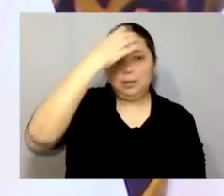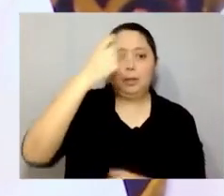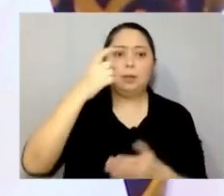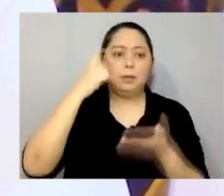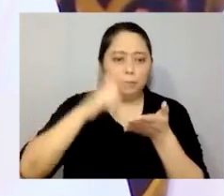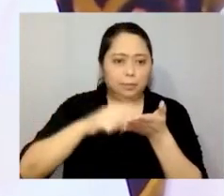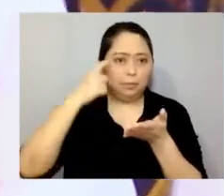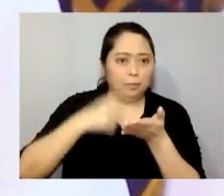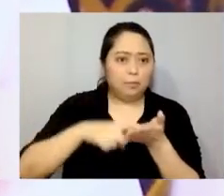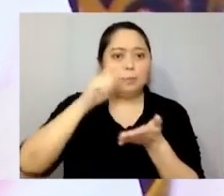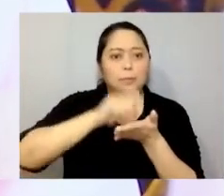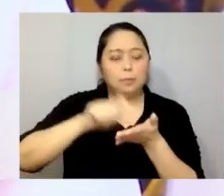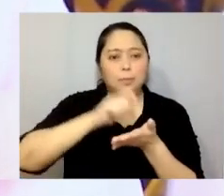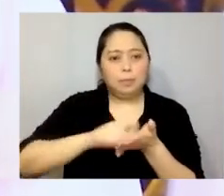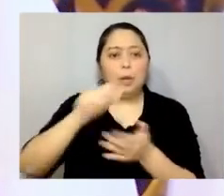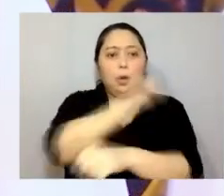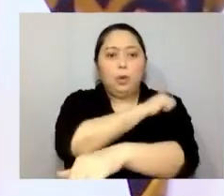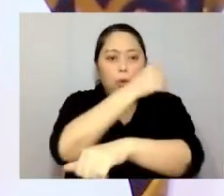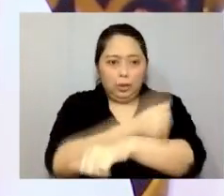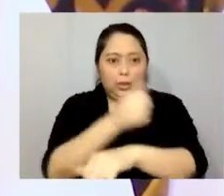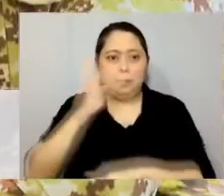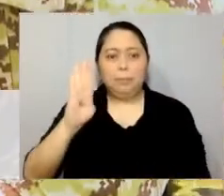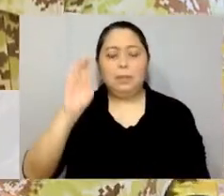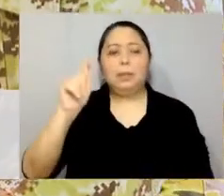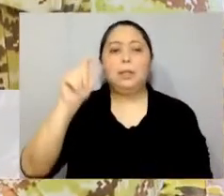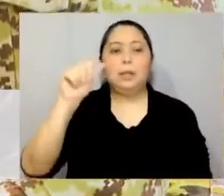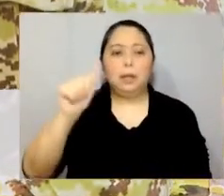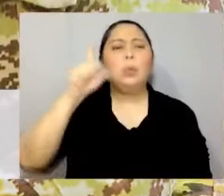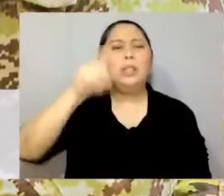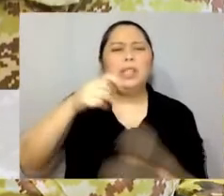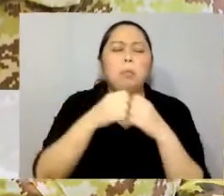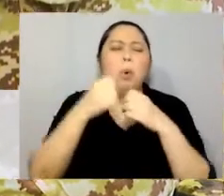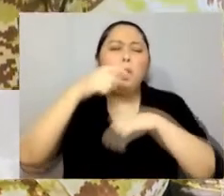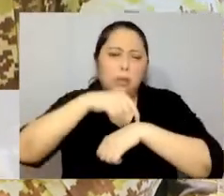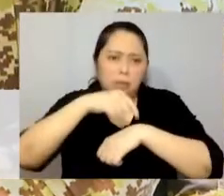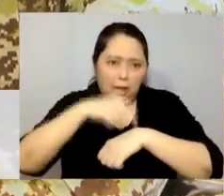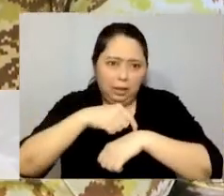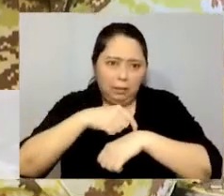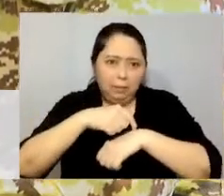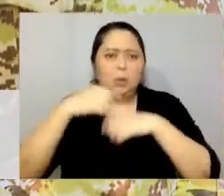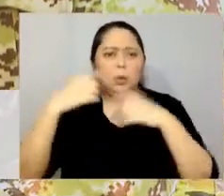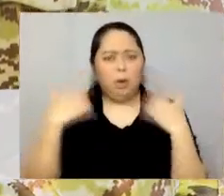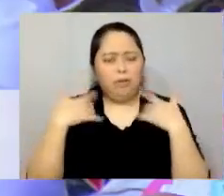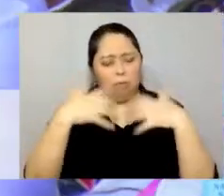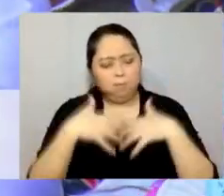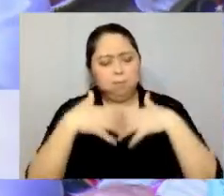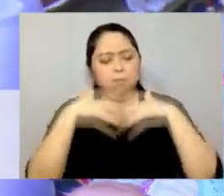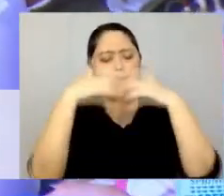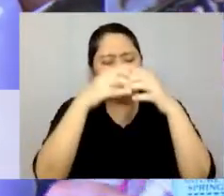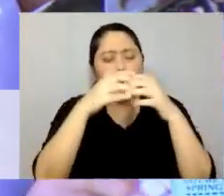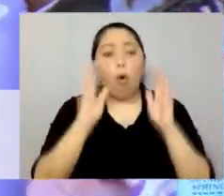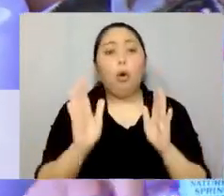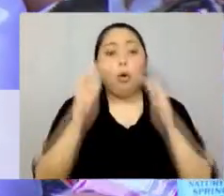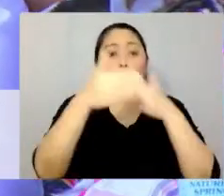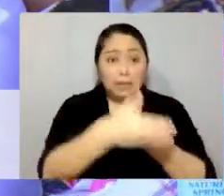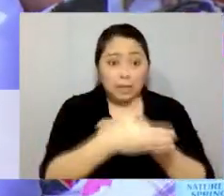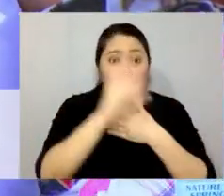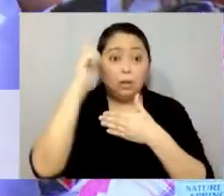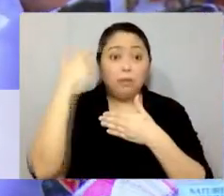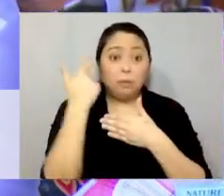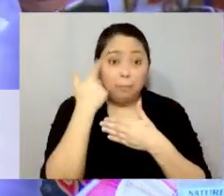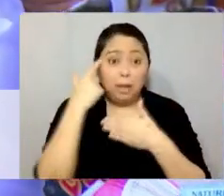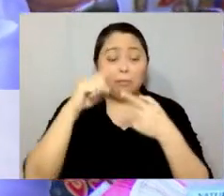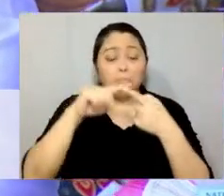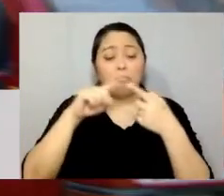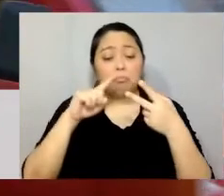time in order to build the Bangsamoro's bureaucracy, pass foundational codes, and help former fighters improve their quality